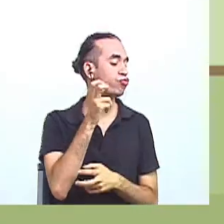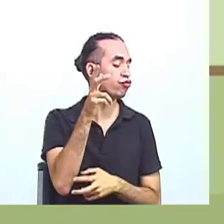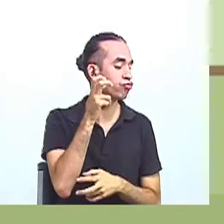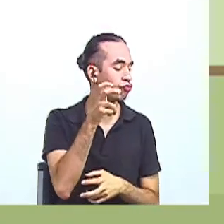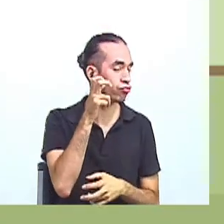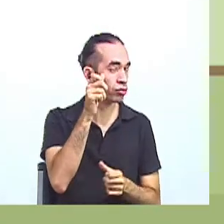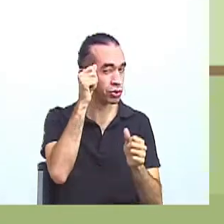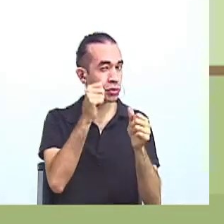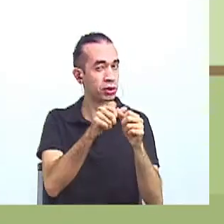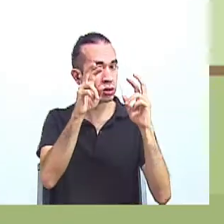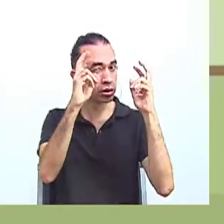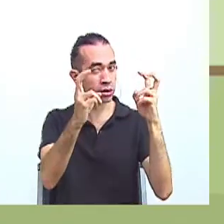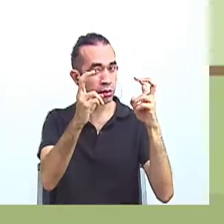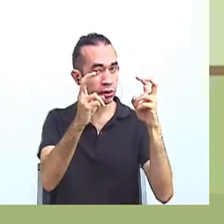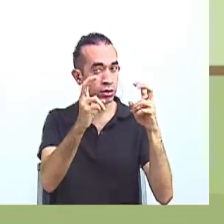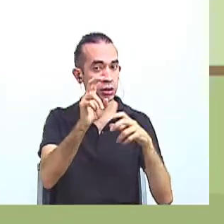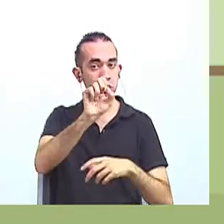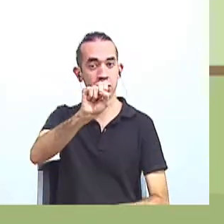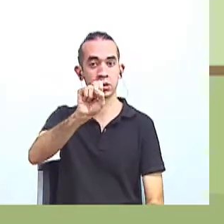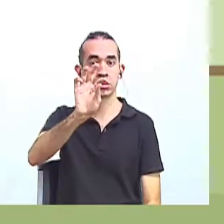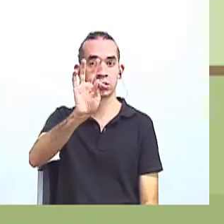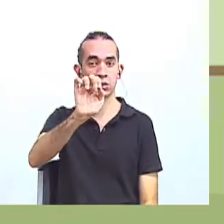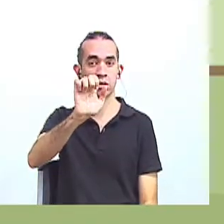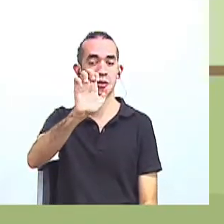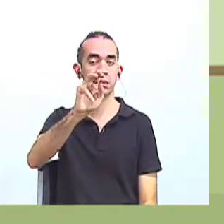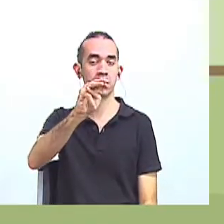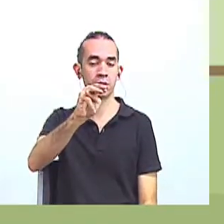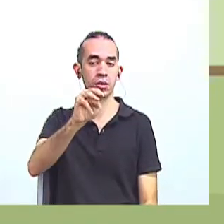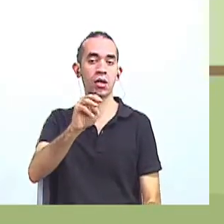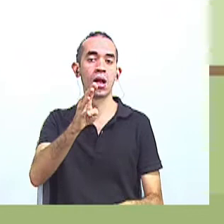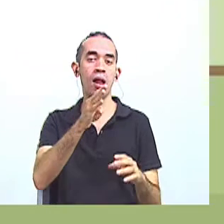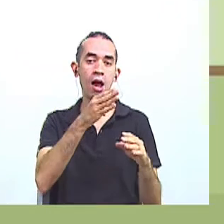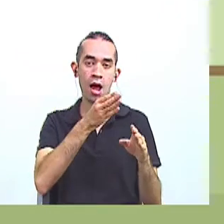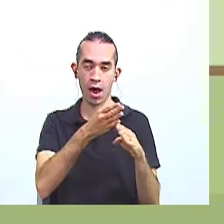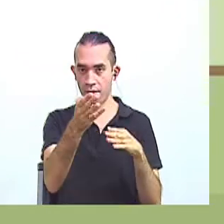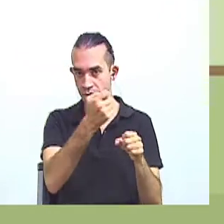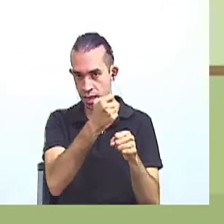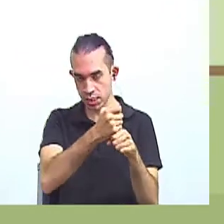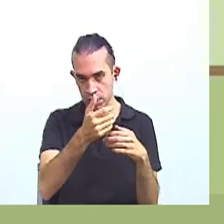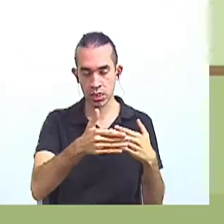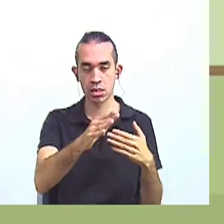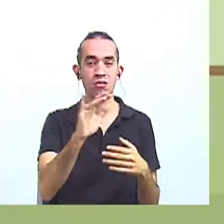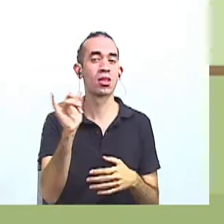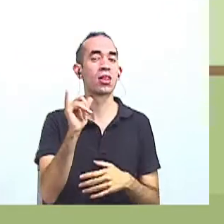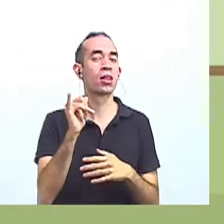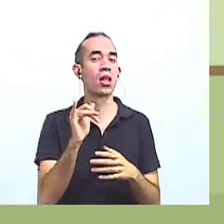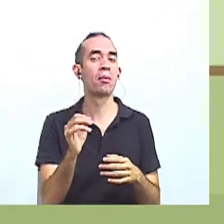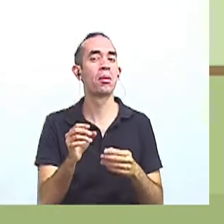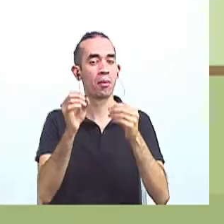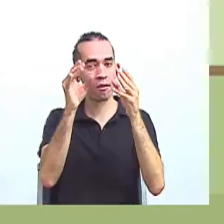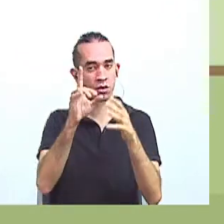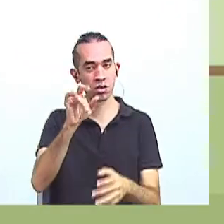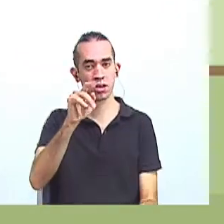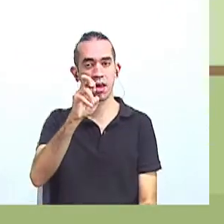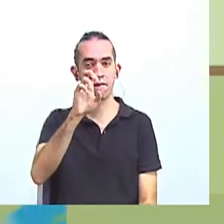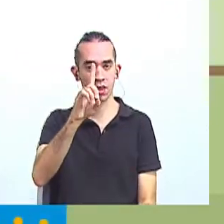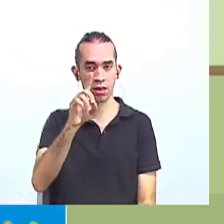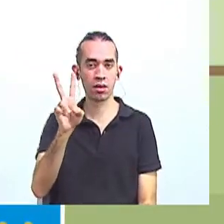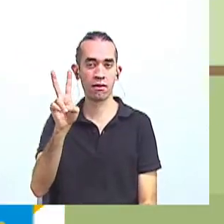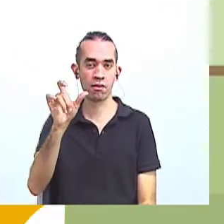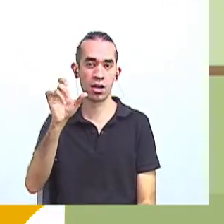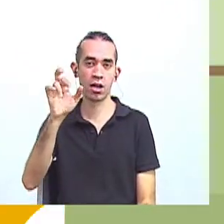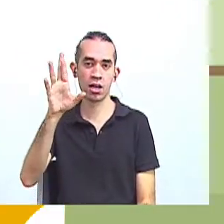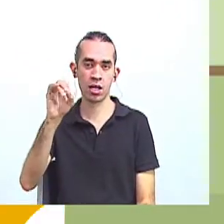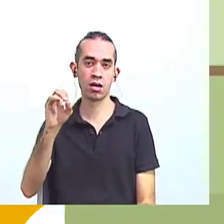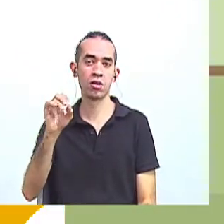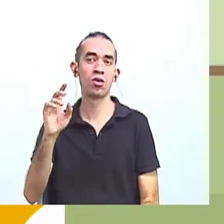topic? Yes, it was STEAM careers. You also had a listening with teacher David Valerio about STEAM. And